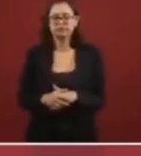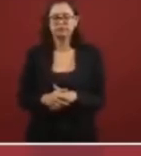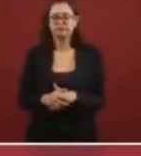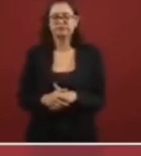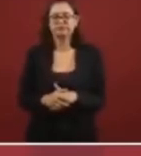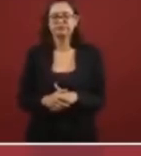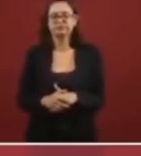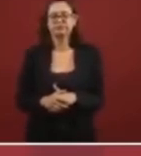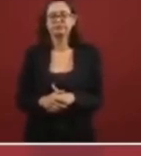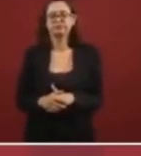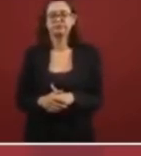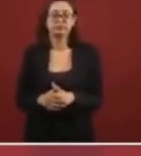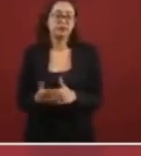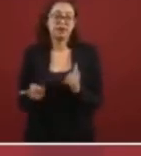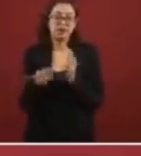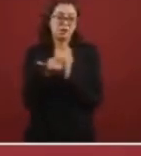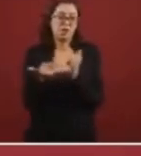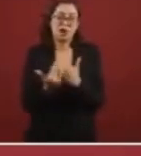los dos